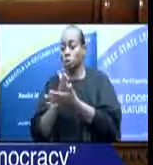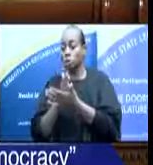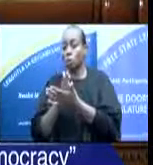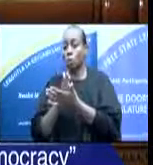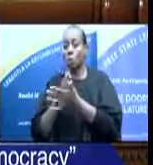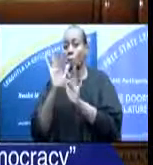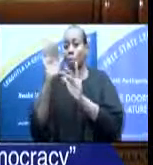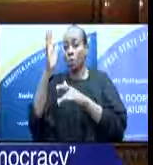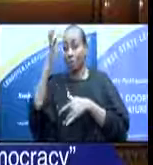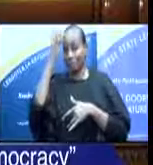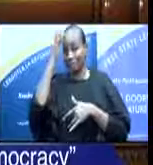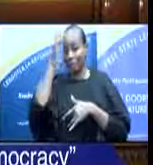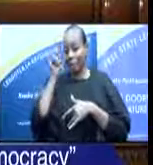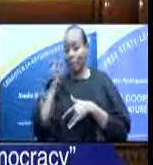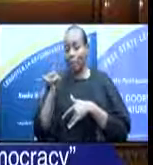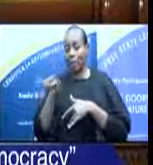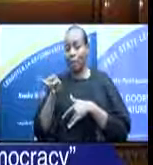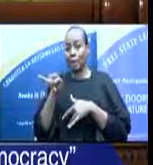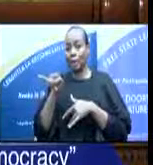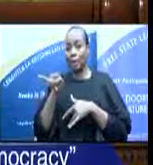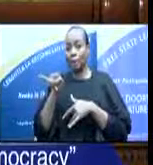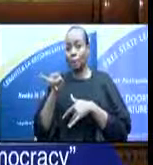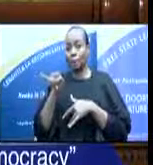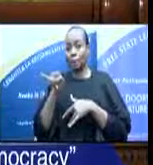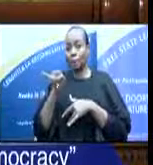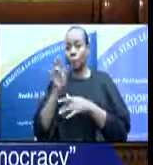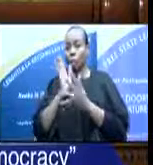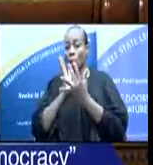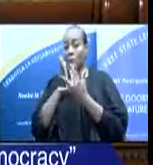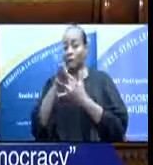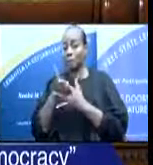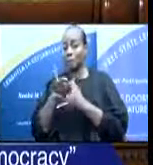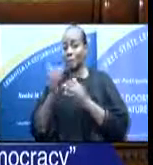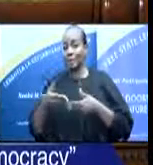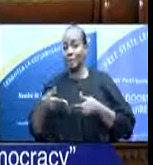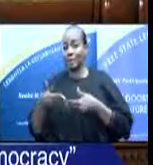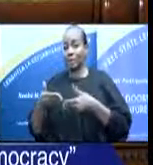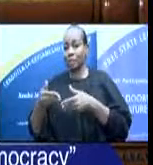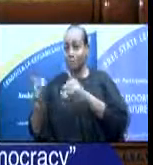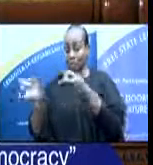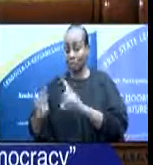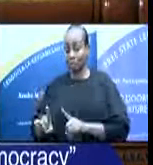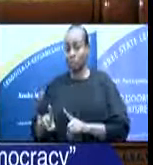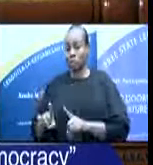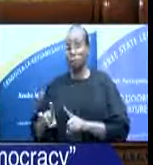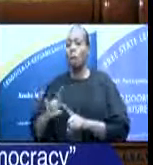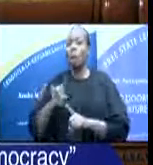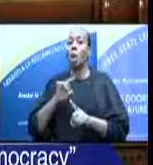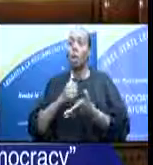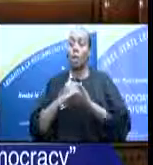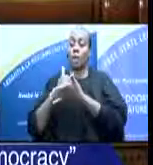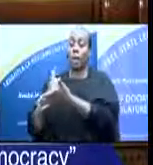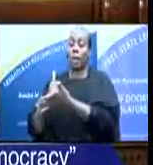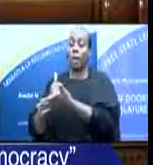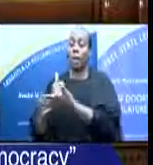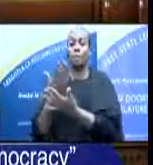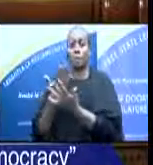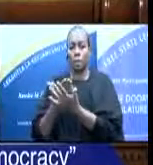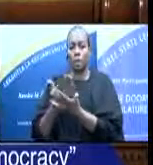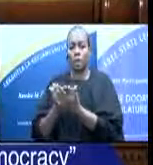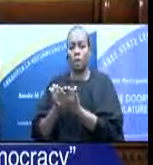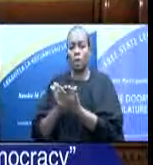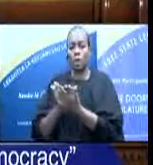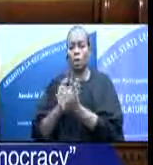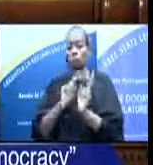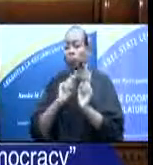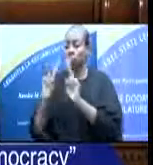leng hore ba fumana ditshebeletso tse e leng hore di ikgethile di-specialist tsa rona di kgona hore di